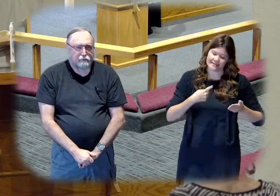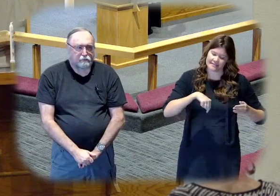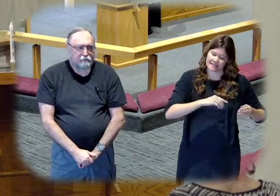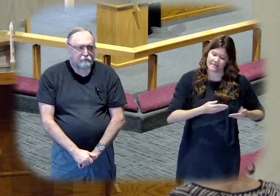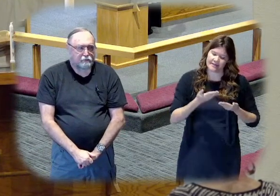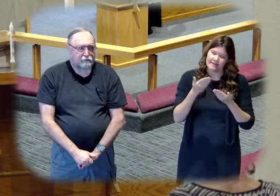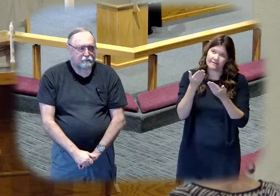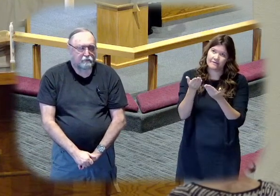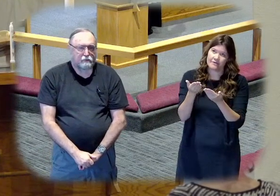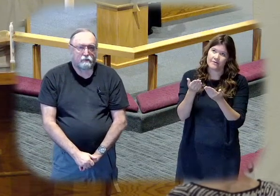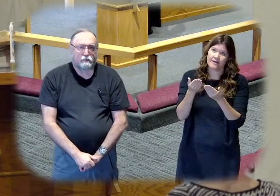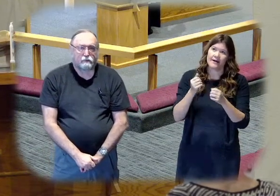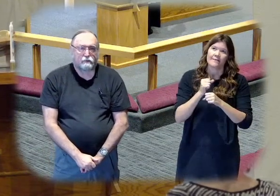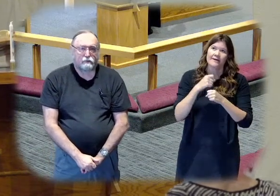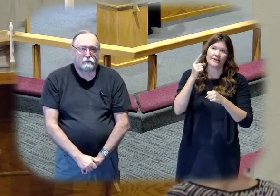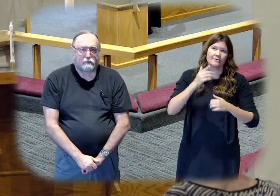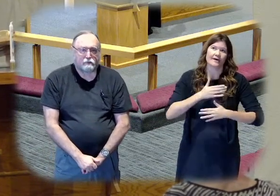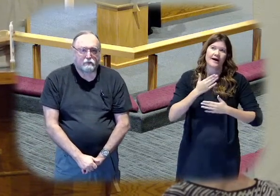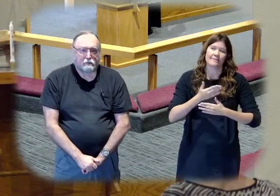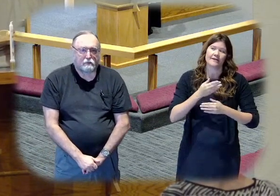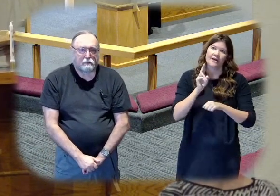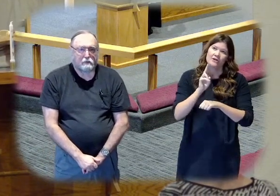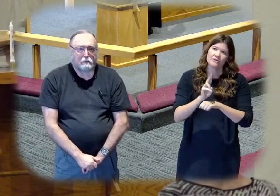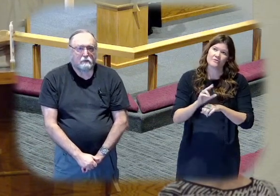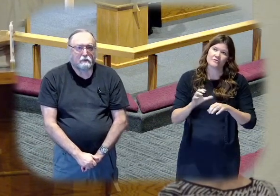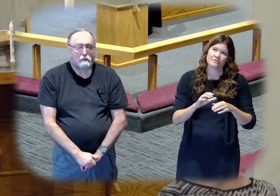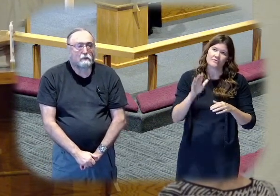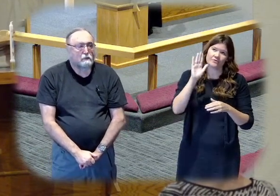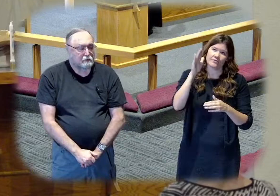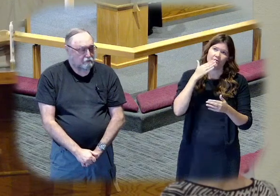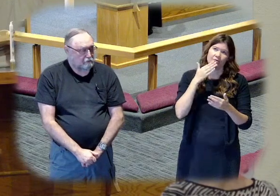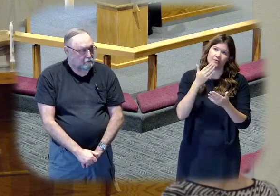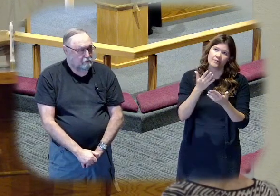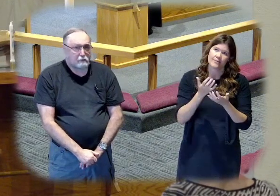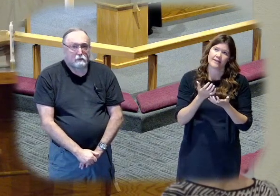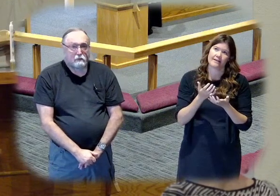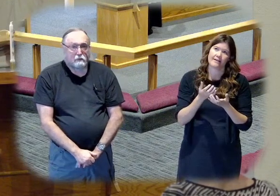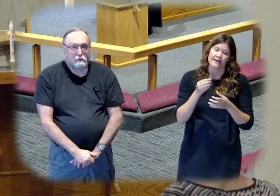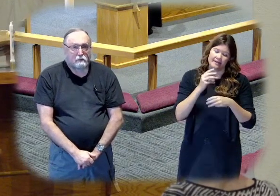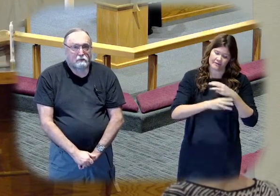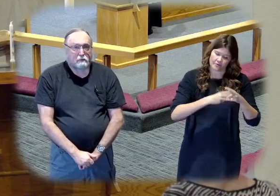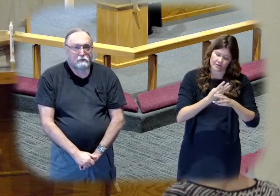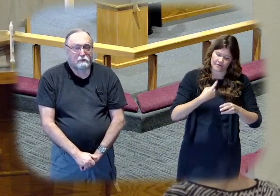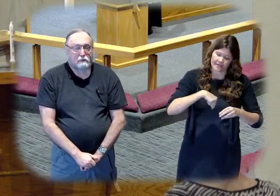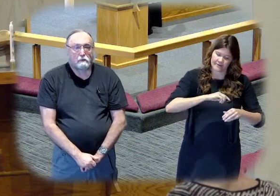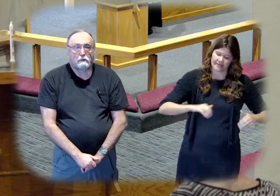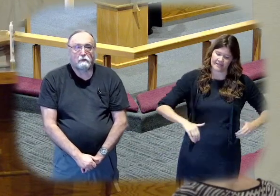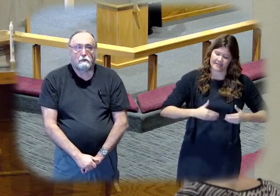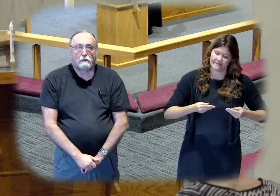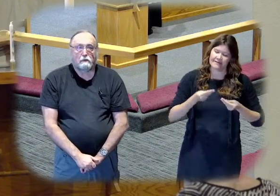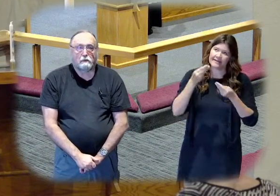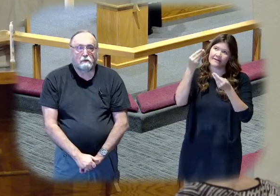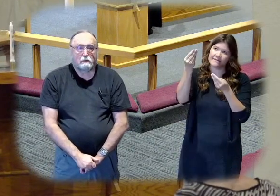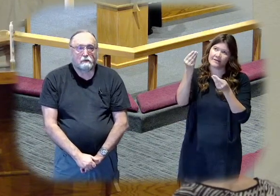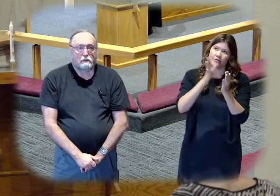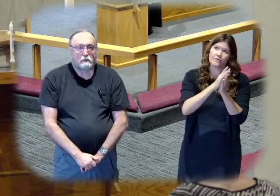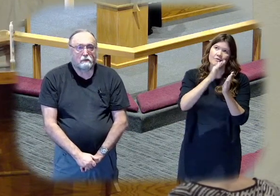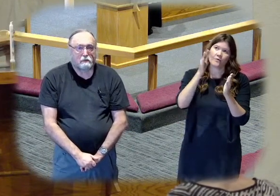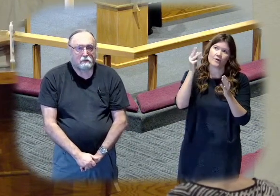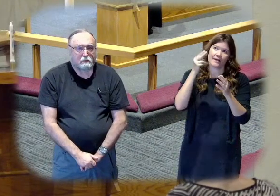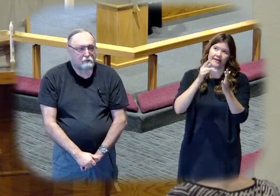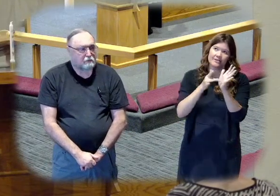in your sight. Use it to accomplish your good and gracious will, the world in which we live, all to your glory. In Jesus' name we